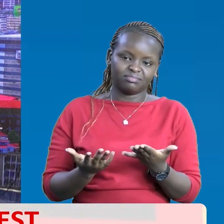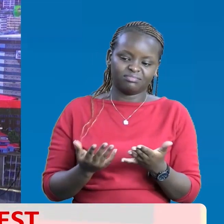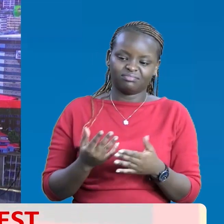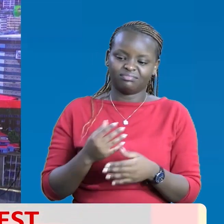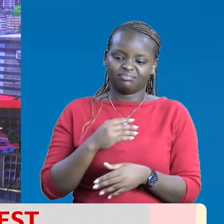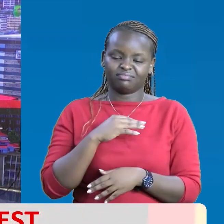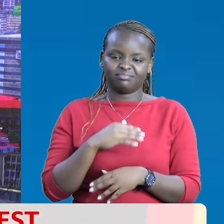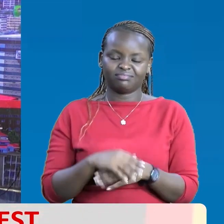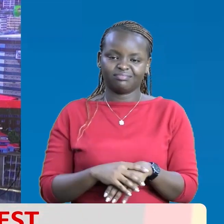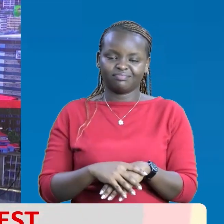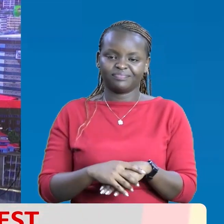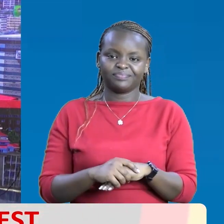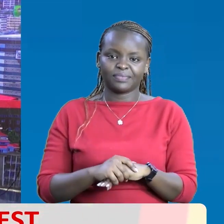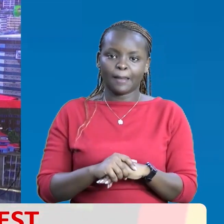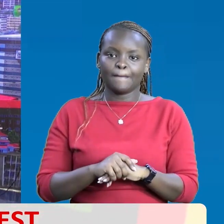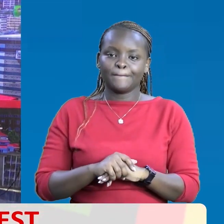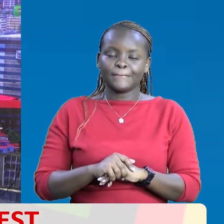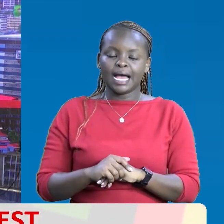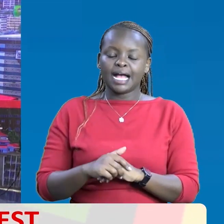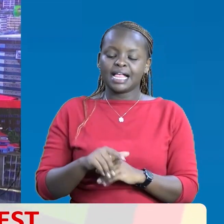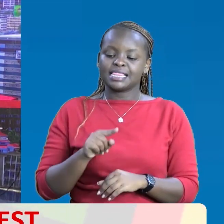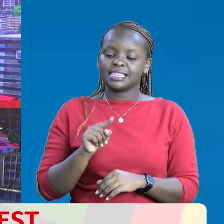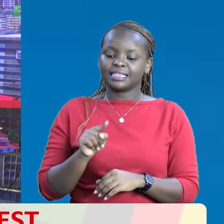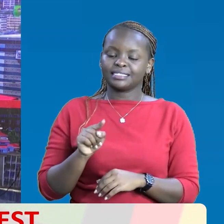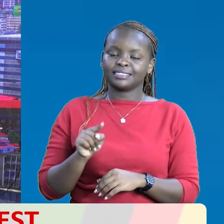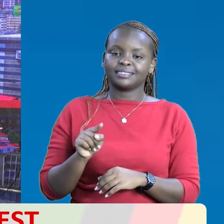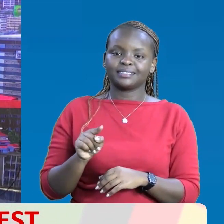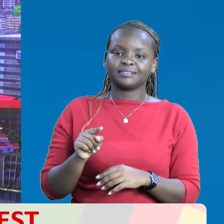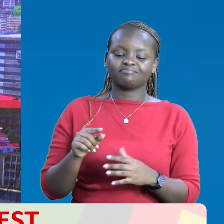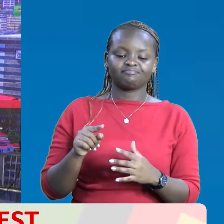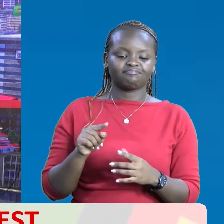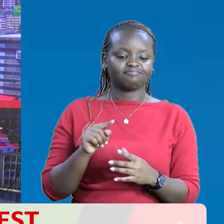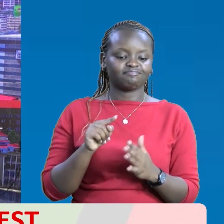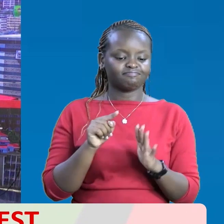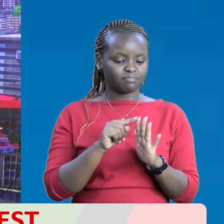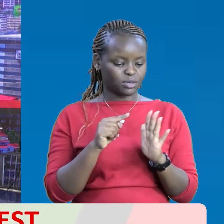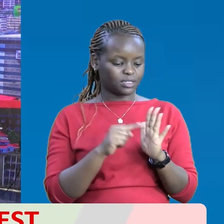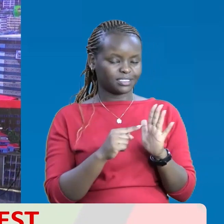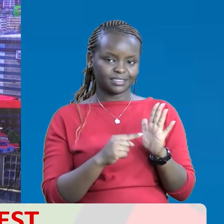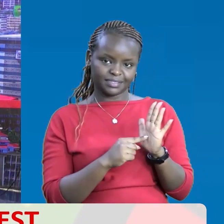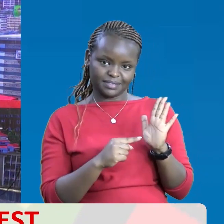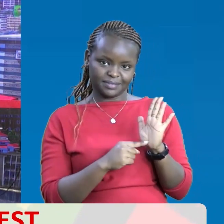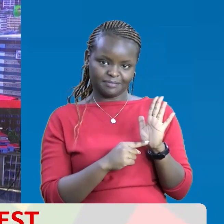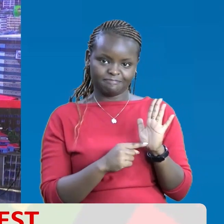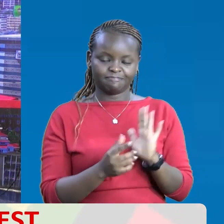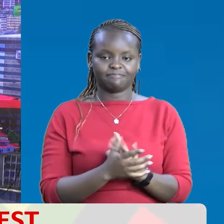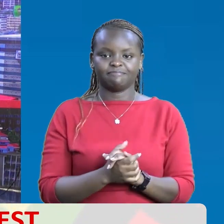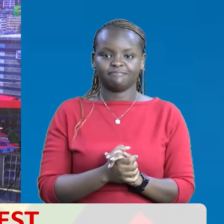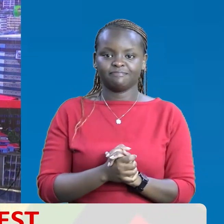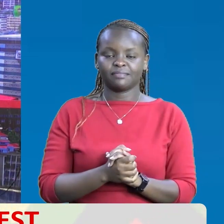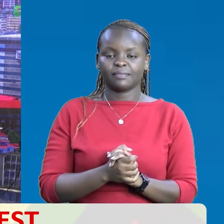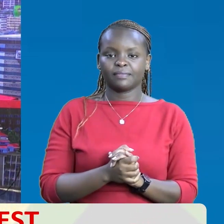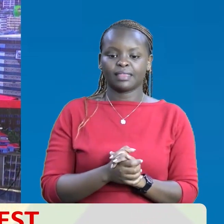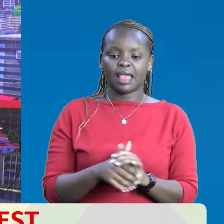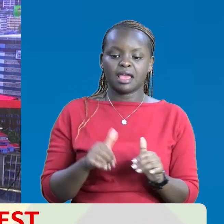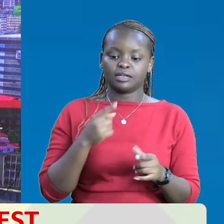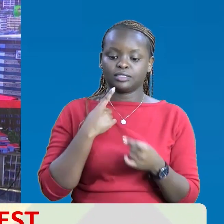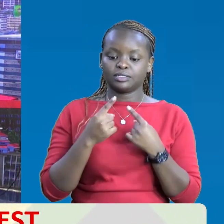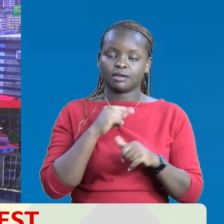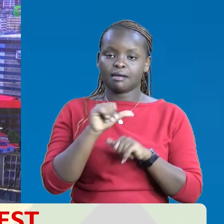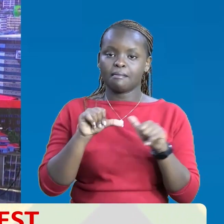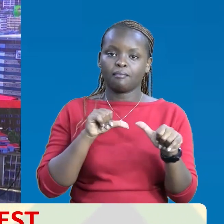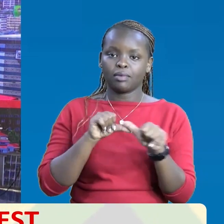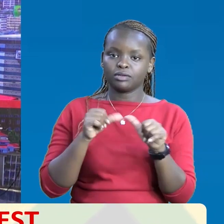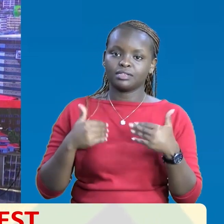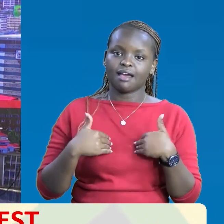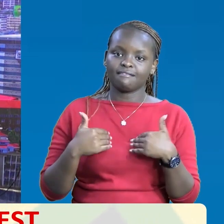So kuna vile there are these pointers. You look at them and you actually think there's something going on with this person. Exactly, and that is why we're talking about having